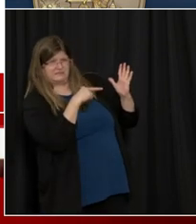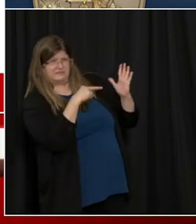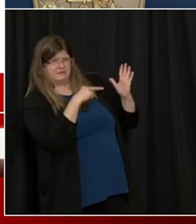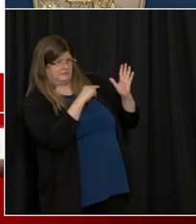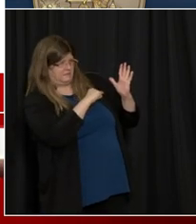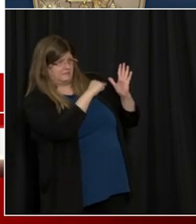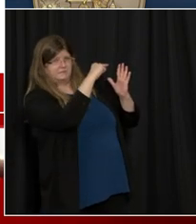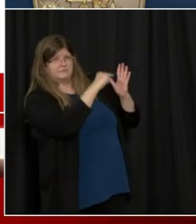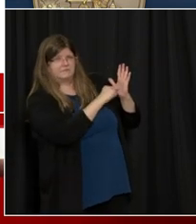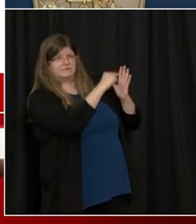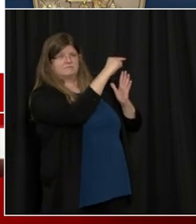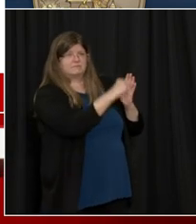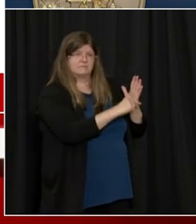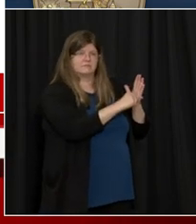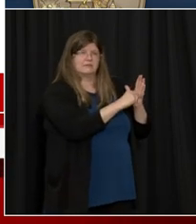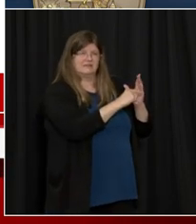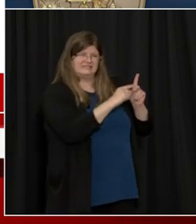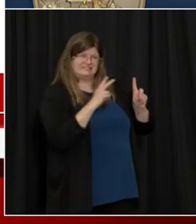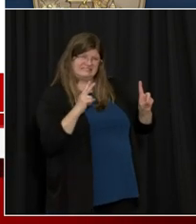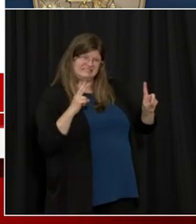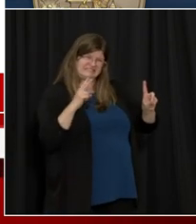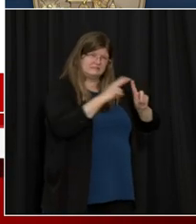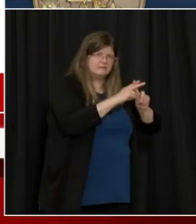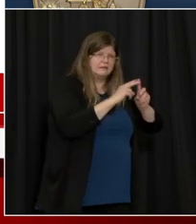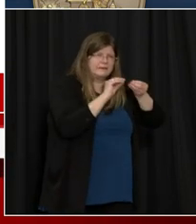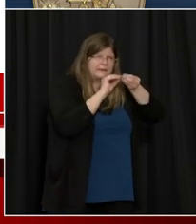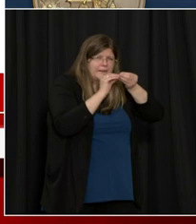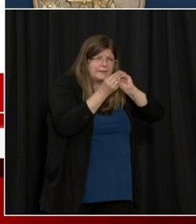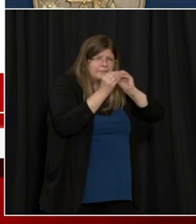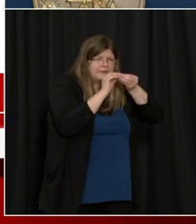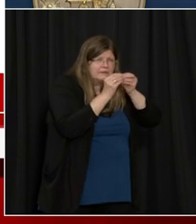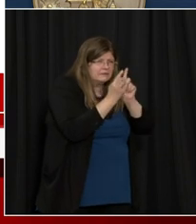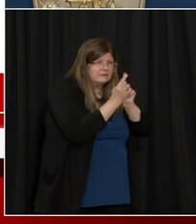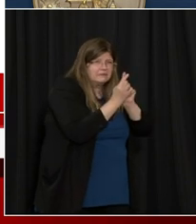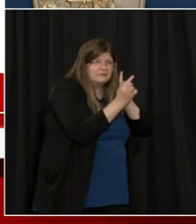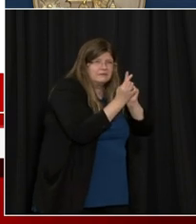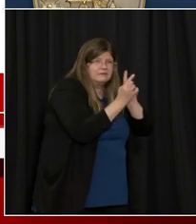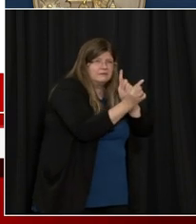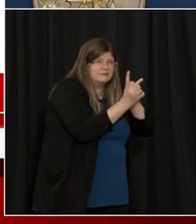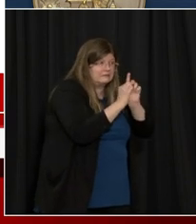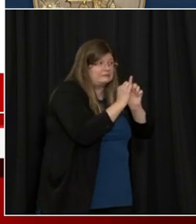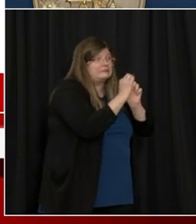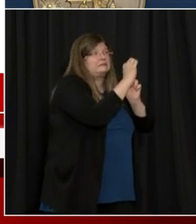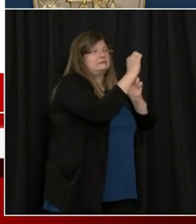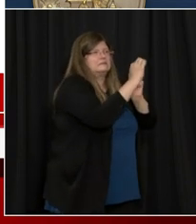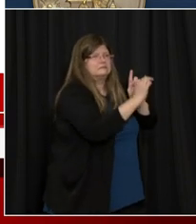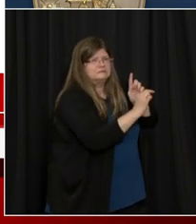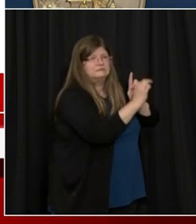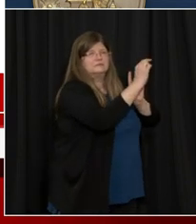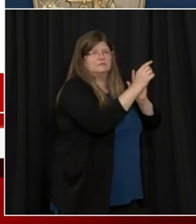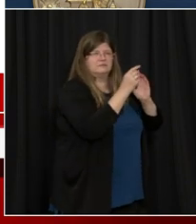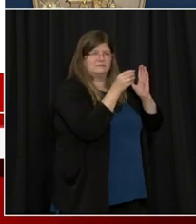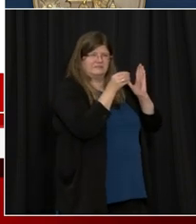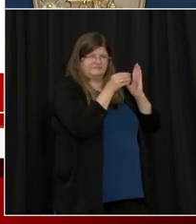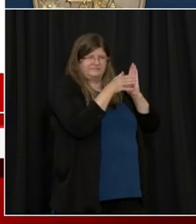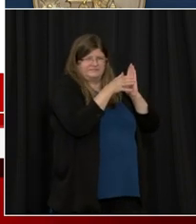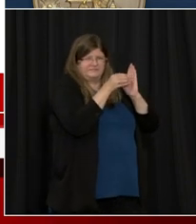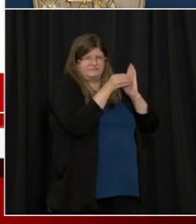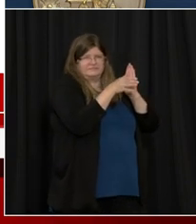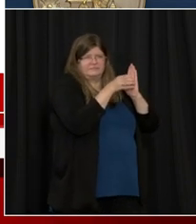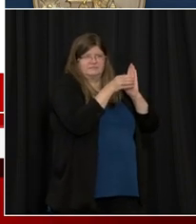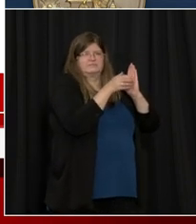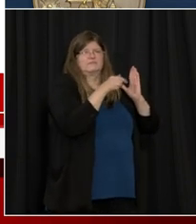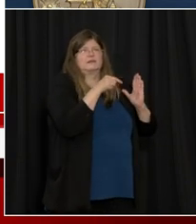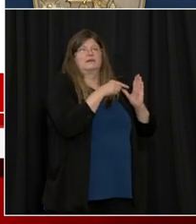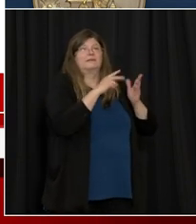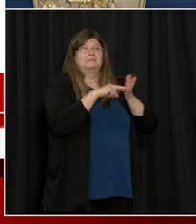that depending on the points on the axis. And on Saturday, which were the Friday numbers,